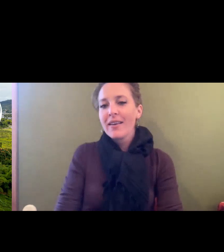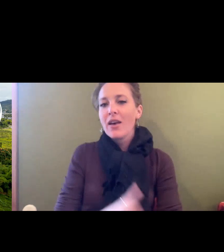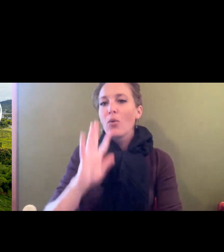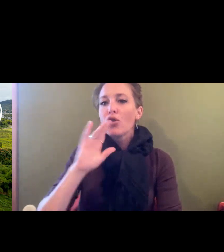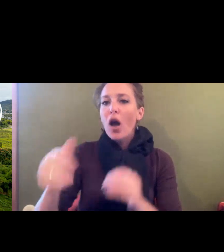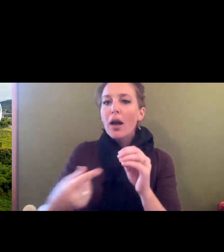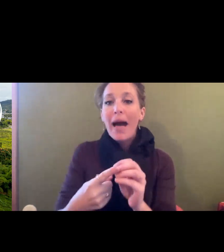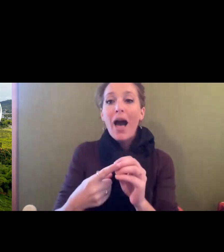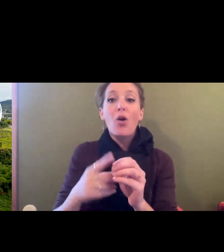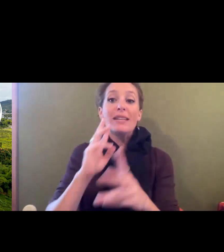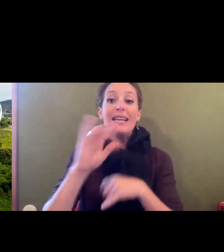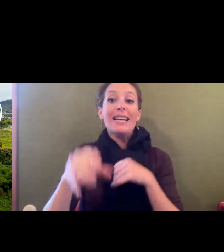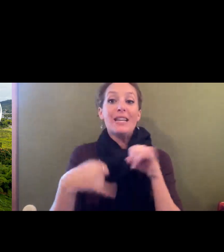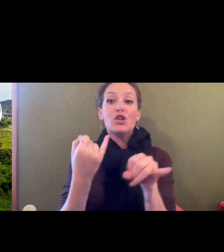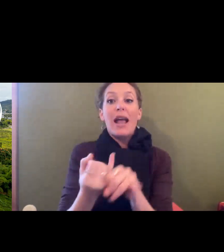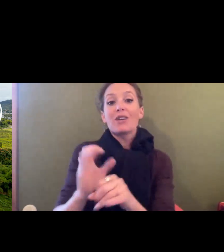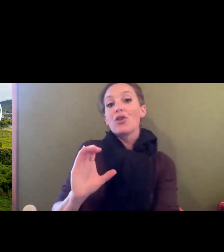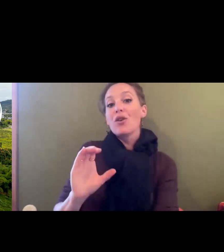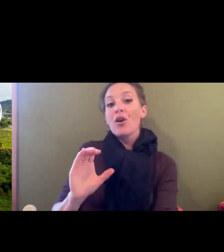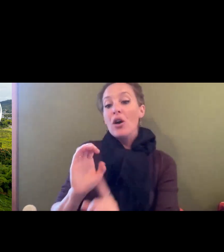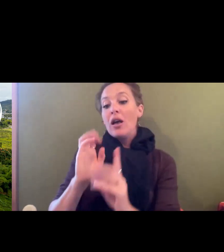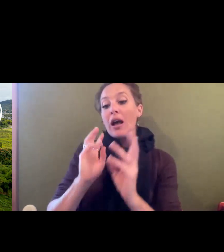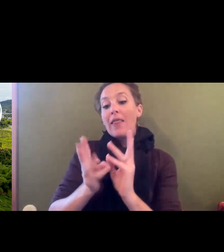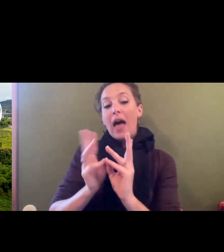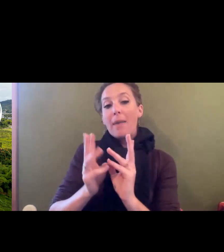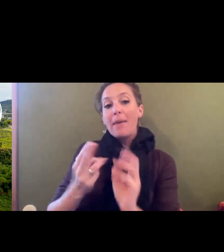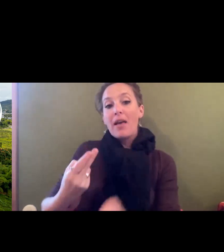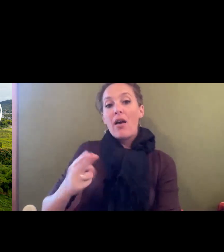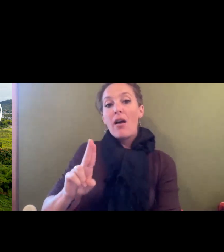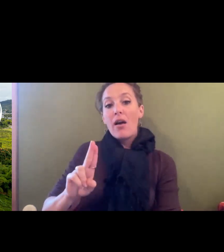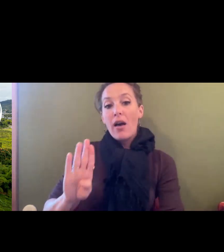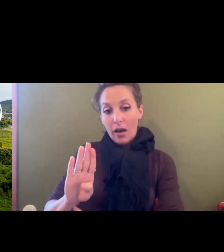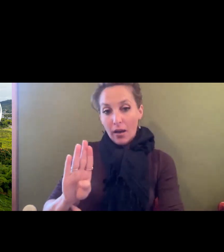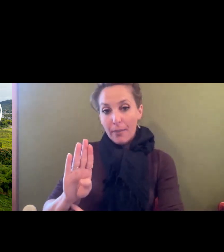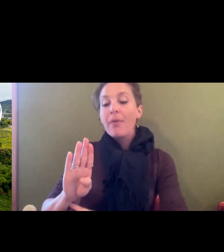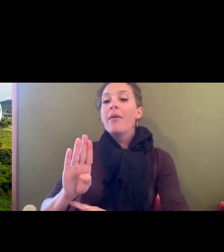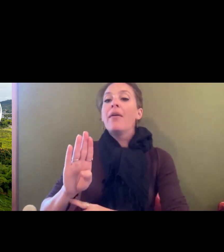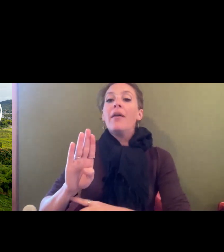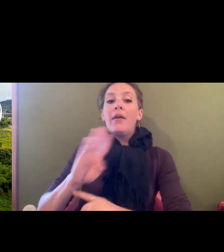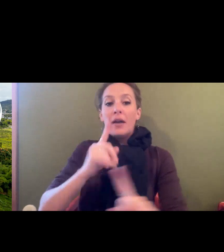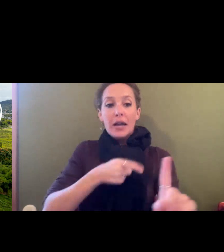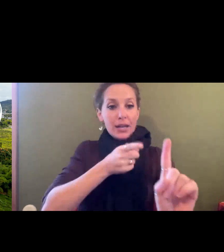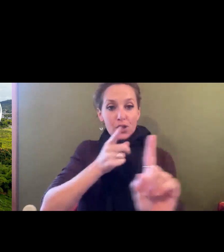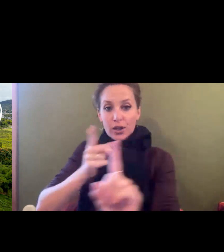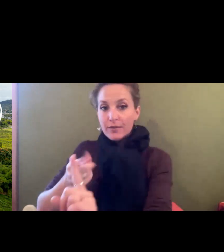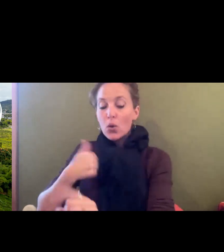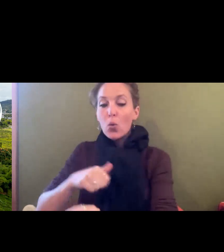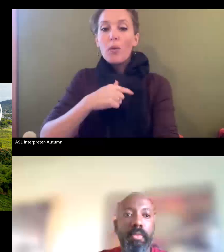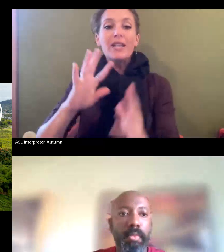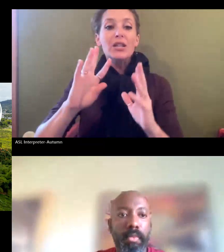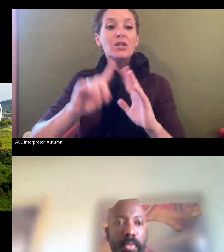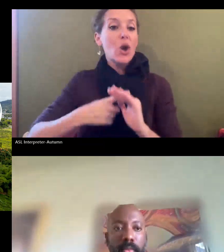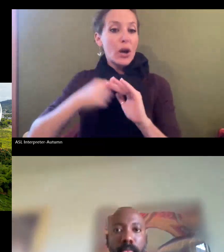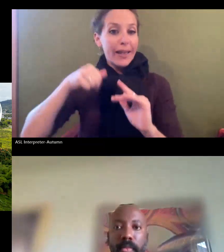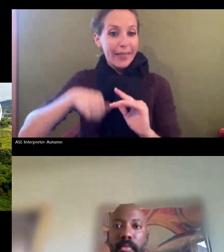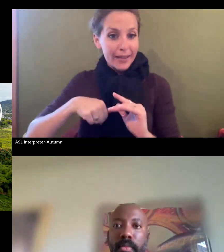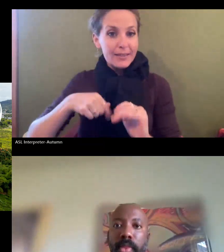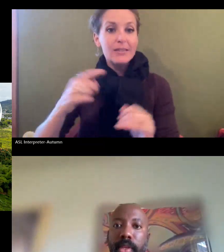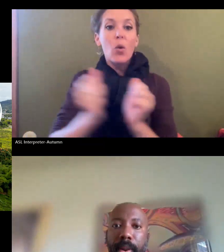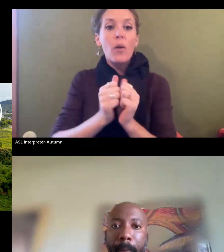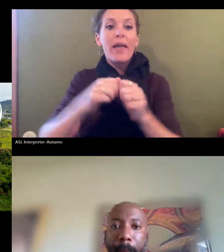Climate Hub initiatives that we have going on in the next year. You know, we started this webinar with a description